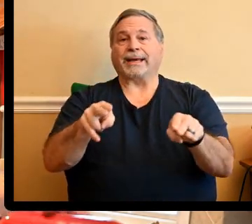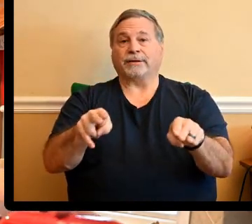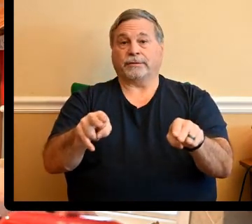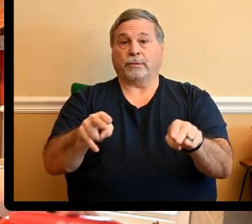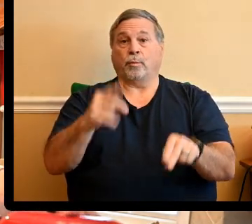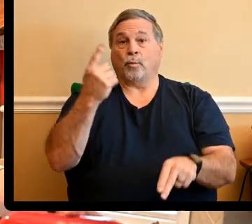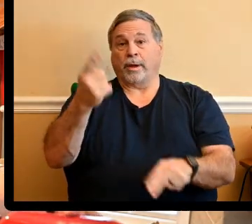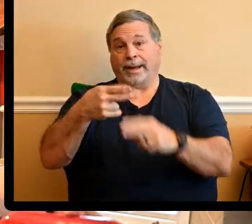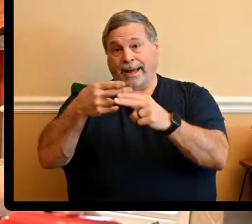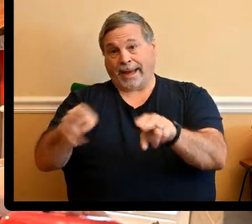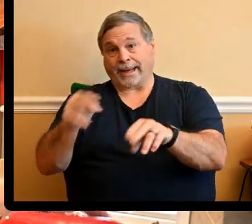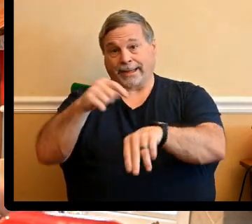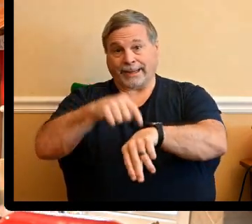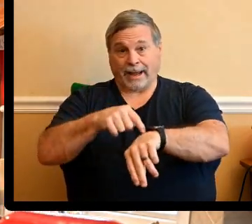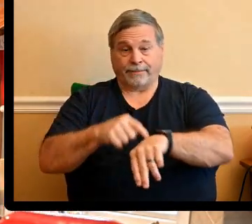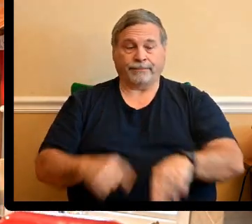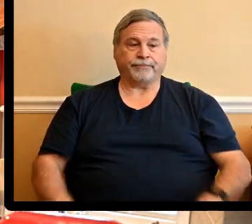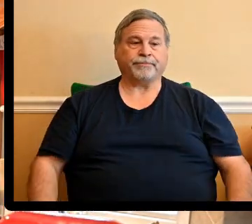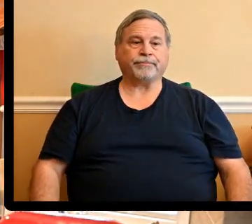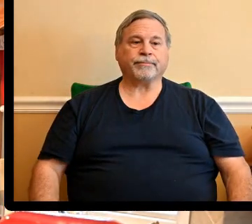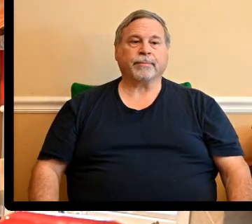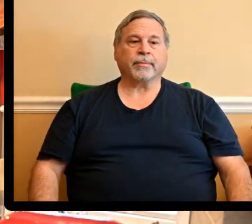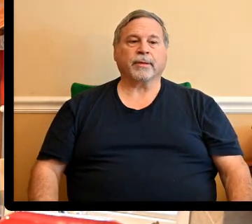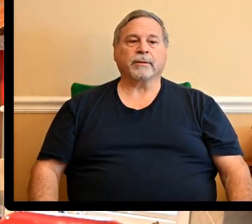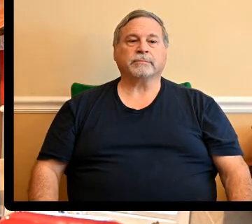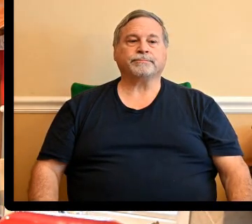to do this 1 egg at a time.